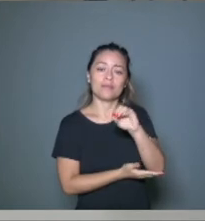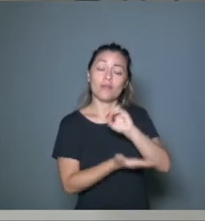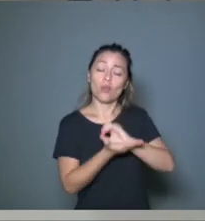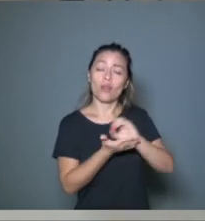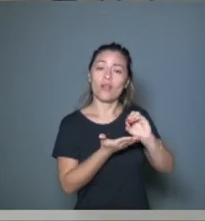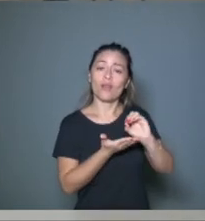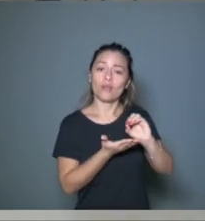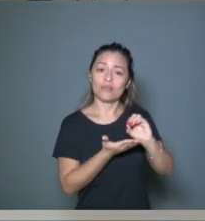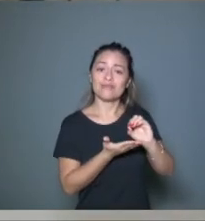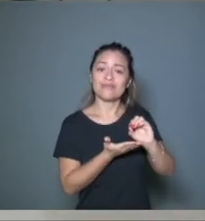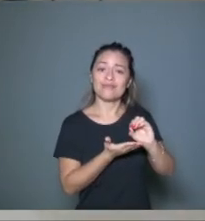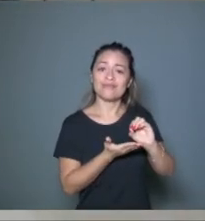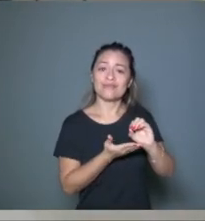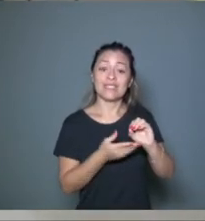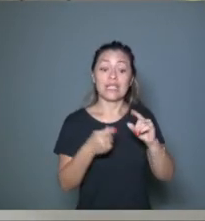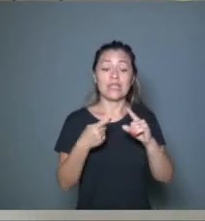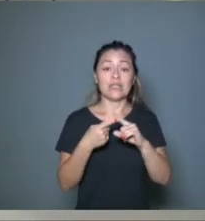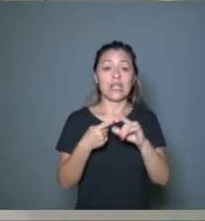fertilizer.